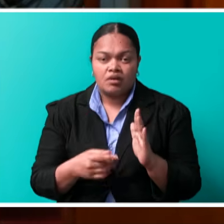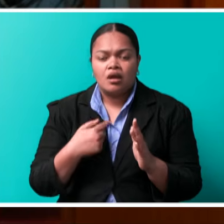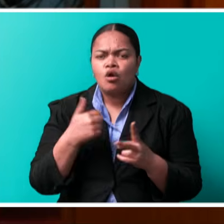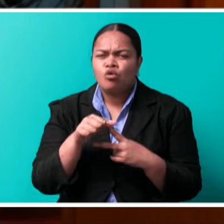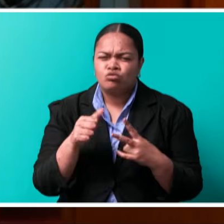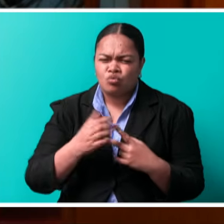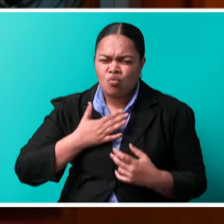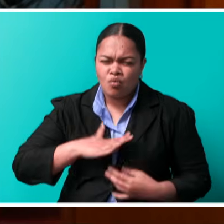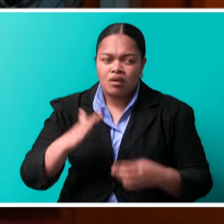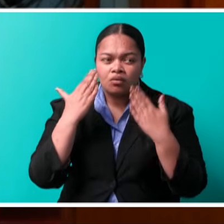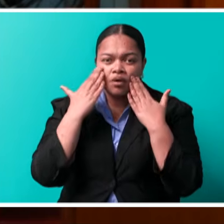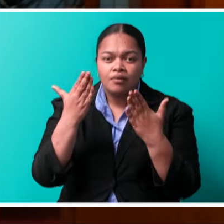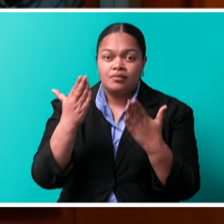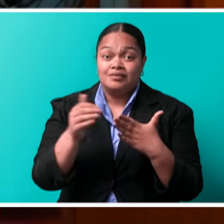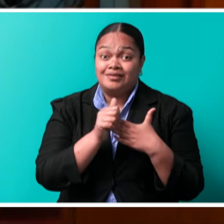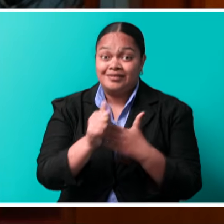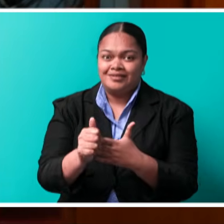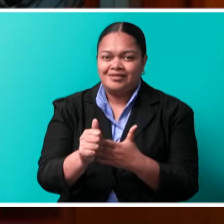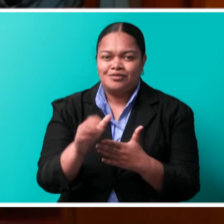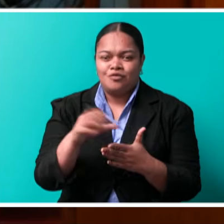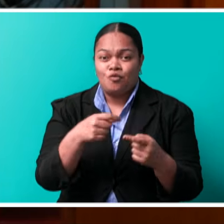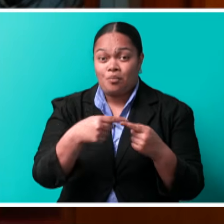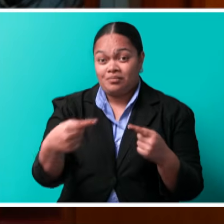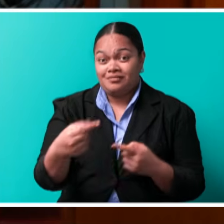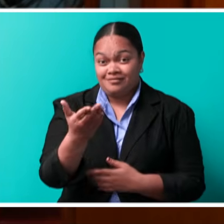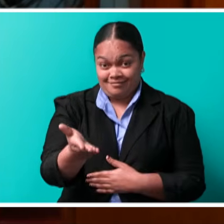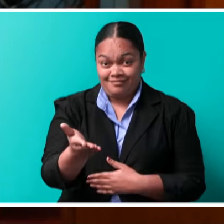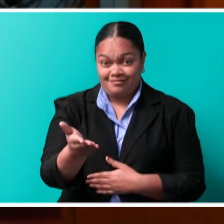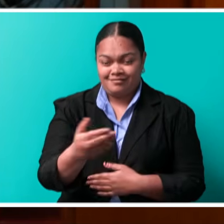Honorable Leader of the Opposition's contribution as